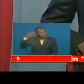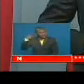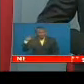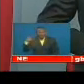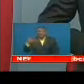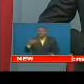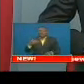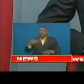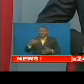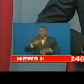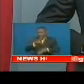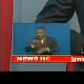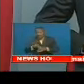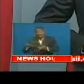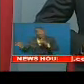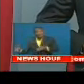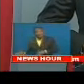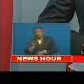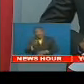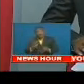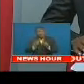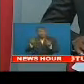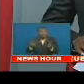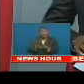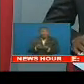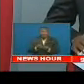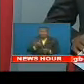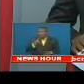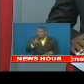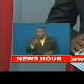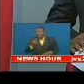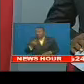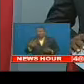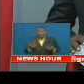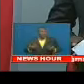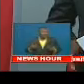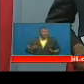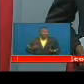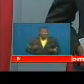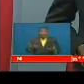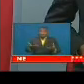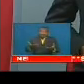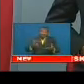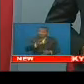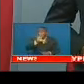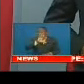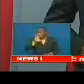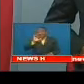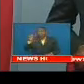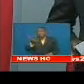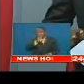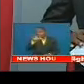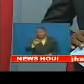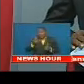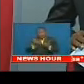Head coach of the national table tennis team, the Black Loopers, Mr. Anthony Owusu Ansah says they stand a good chance of winning gold at the upcoming All Africa